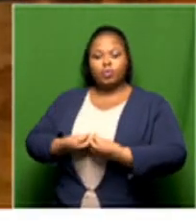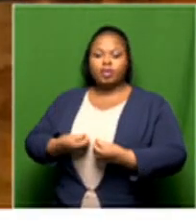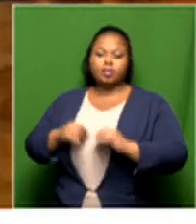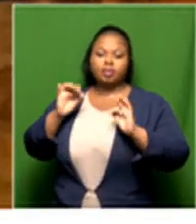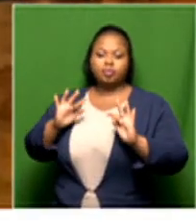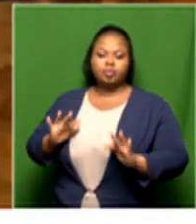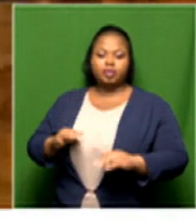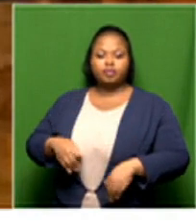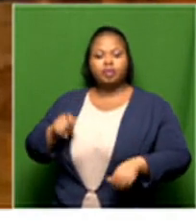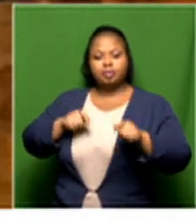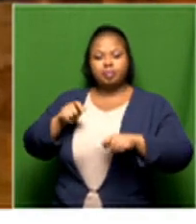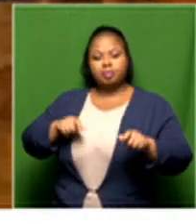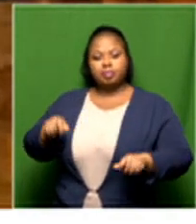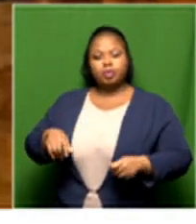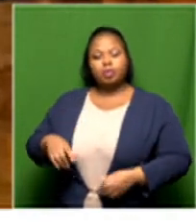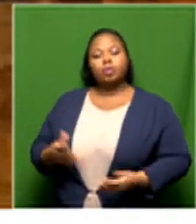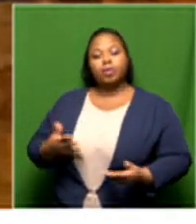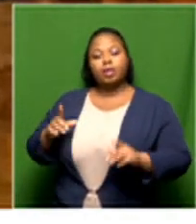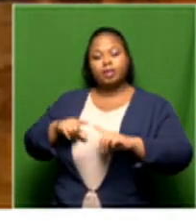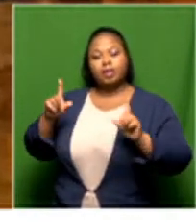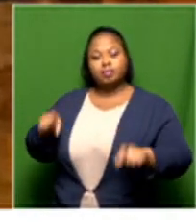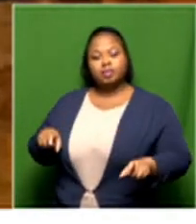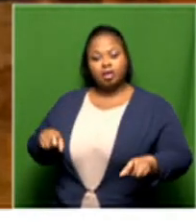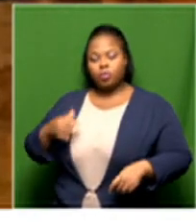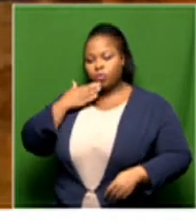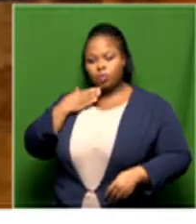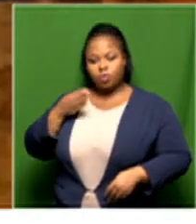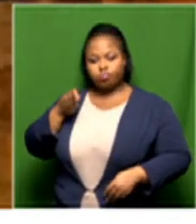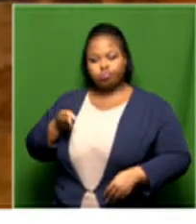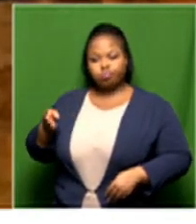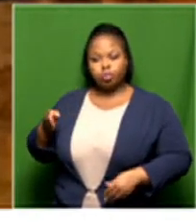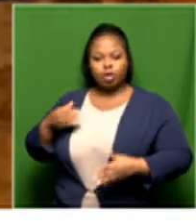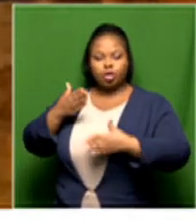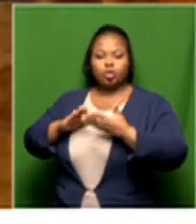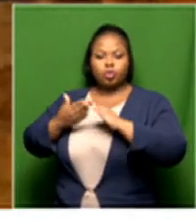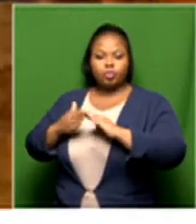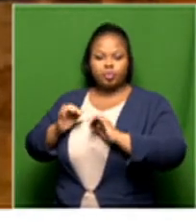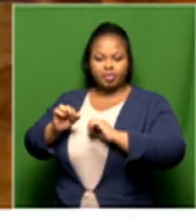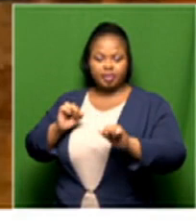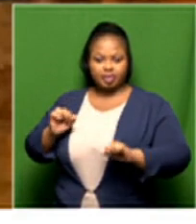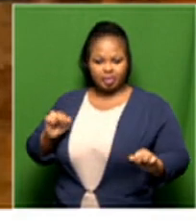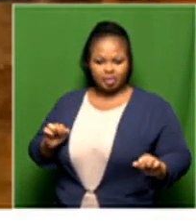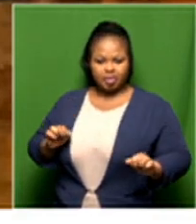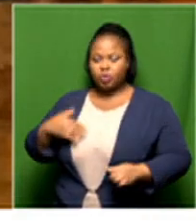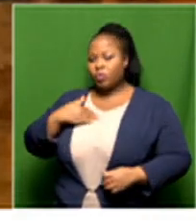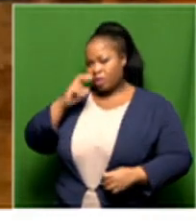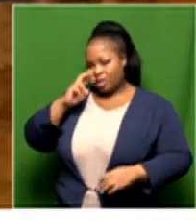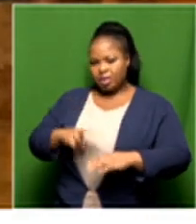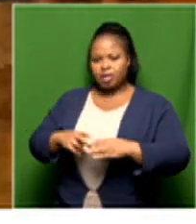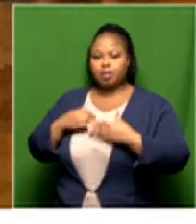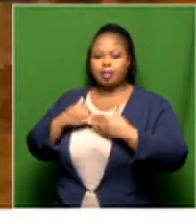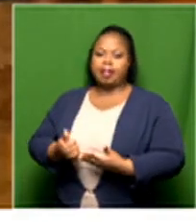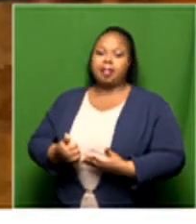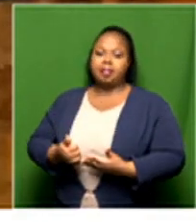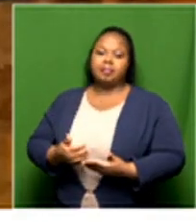in GPs in Cape Town who are very active within the communities, people that are really, really needing assistance, especially